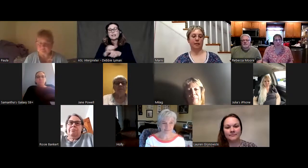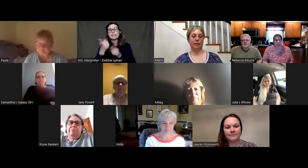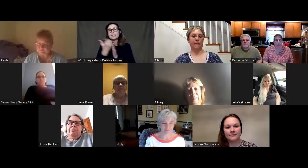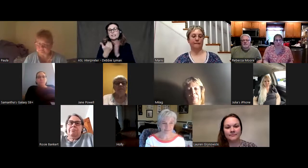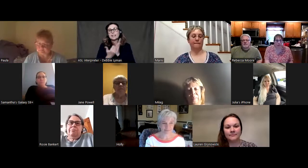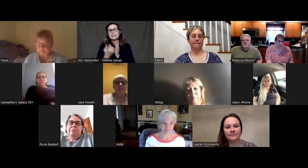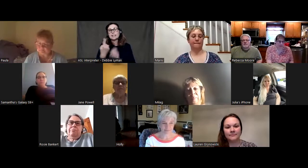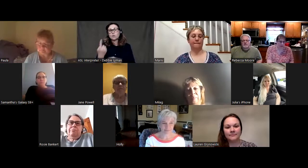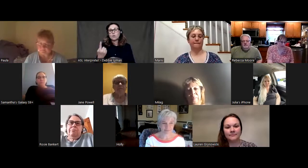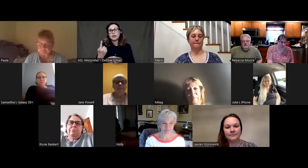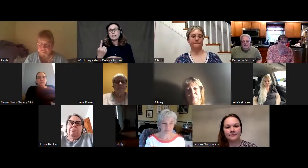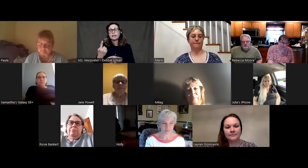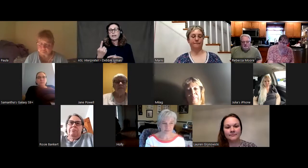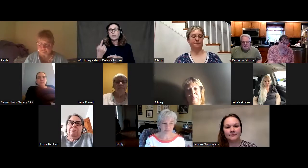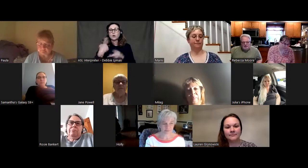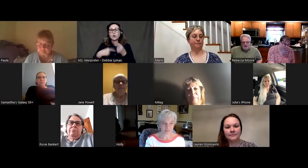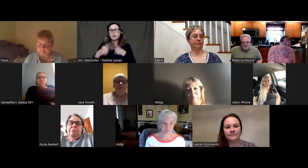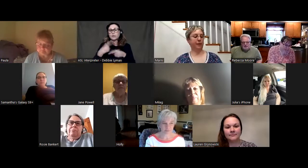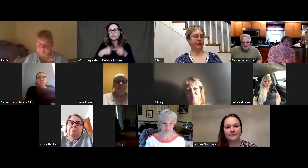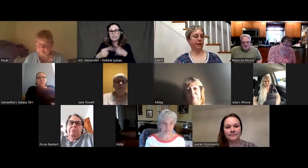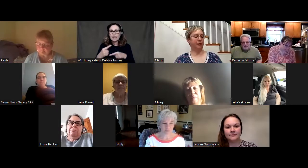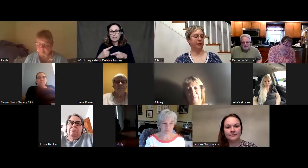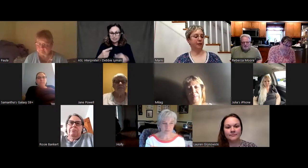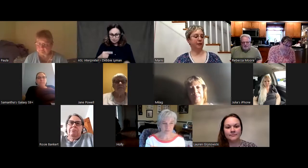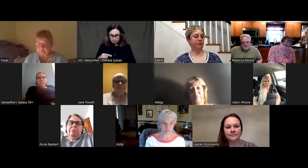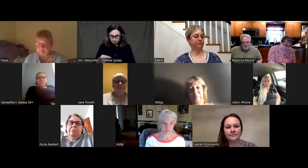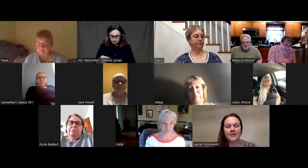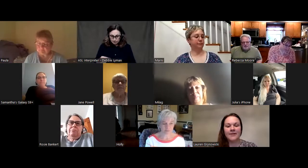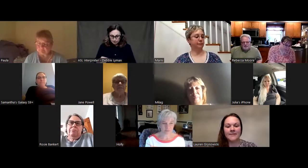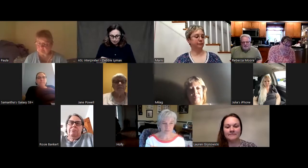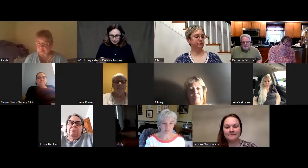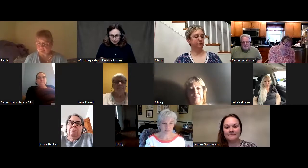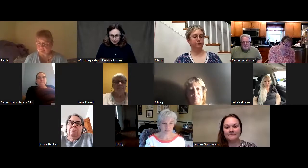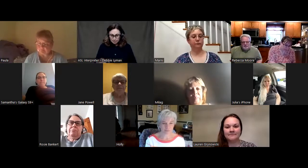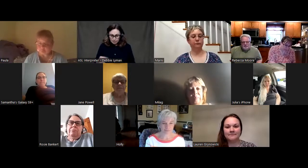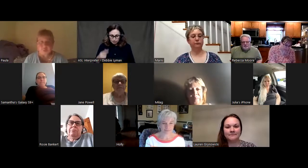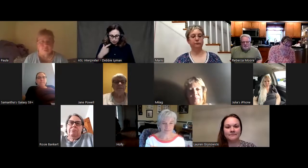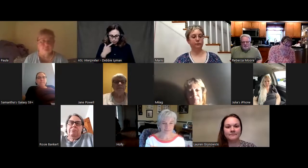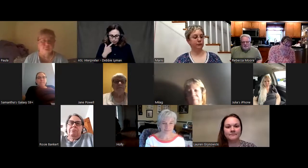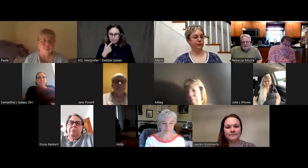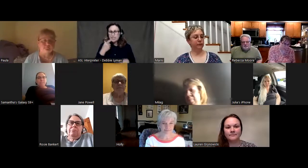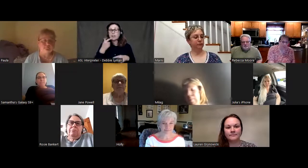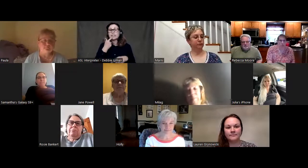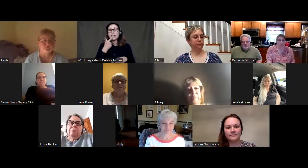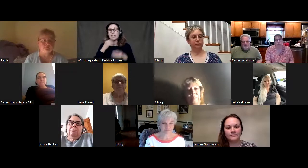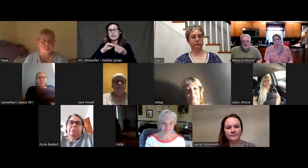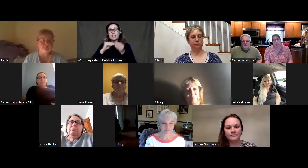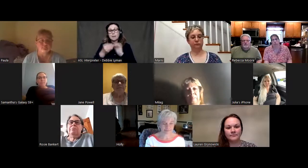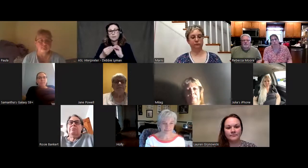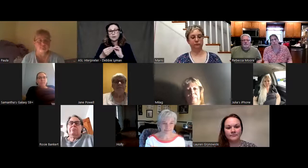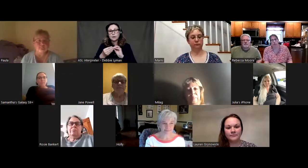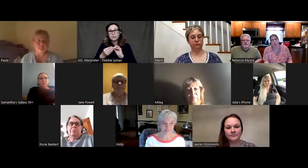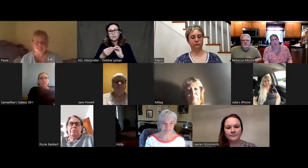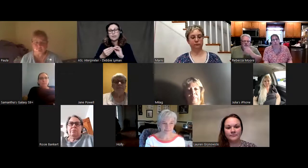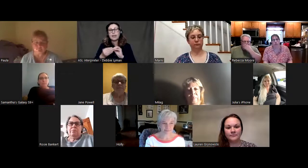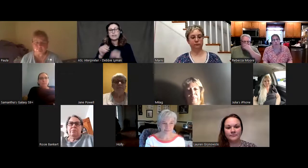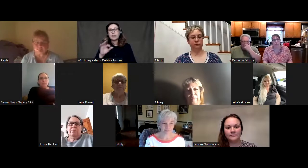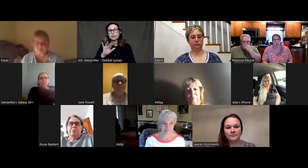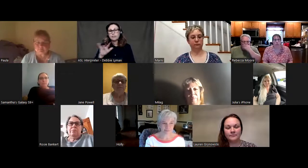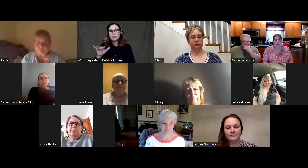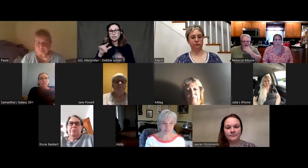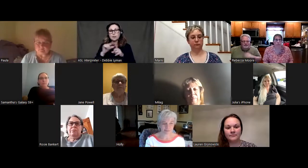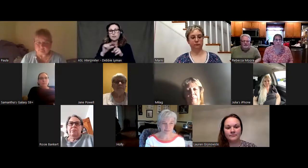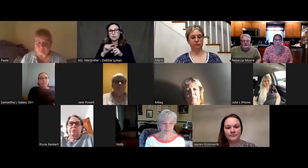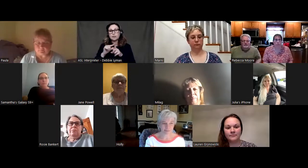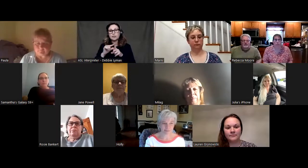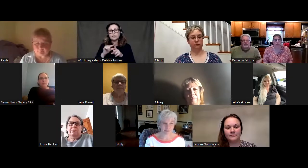we're practicing lesson 1 and we're going through the signs. Okay. Okay, so I'll say a number and then